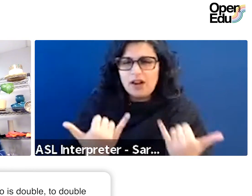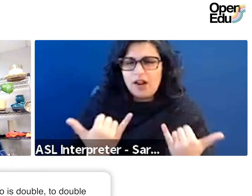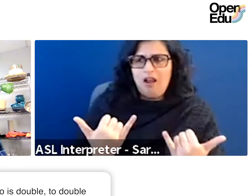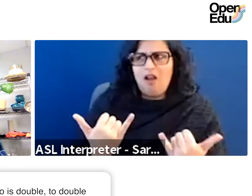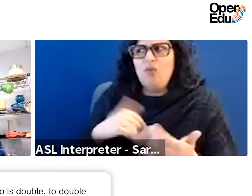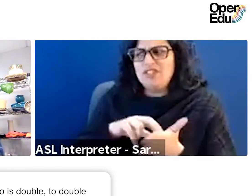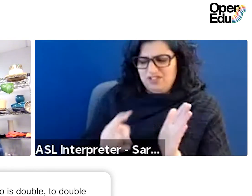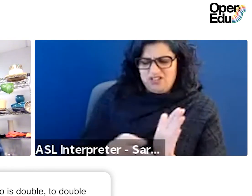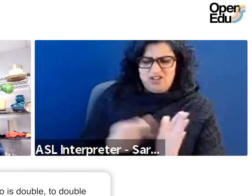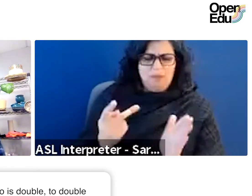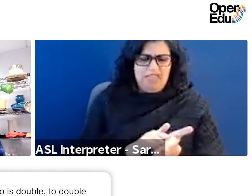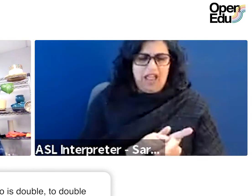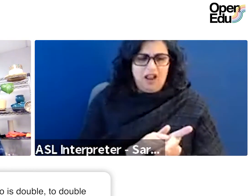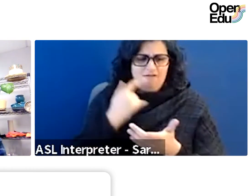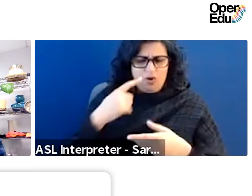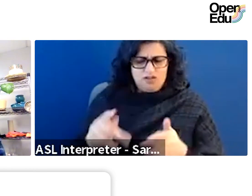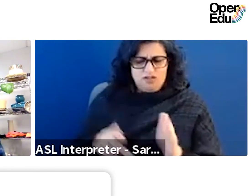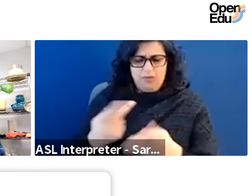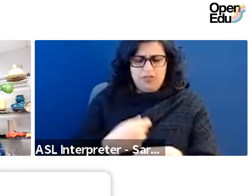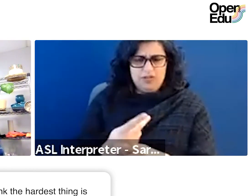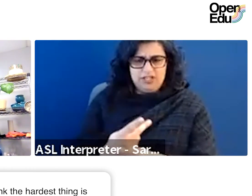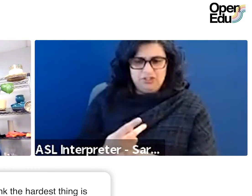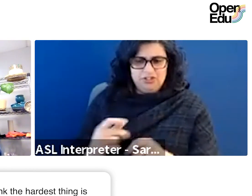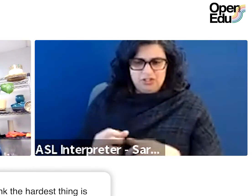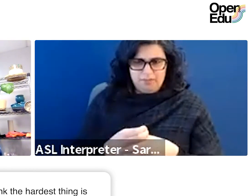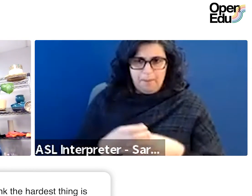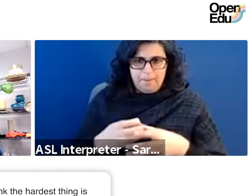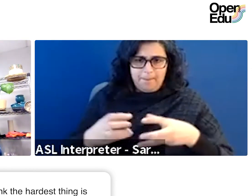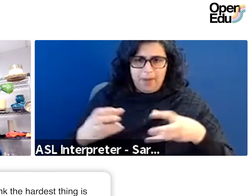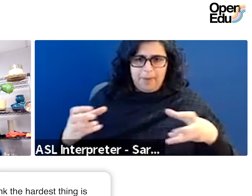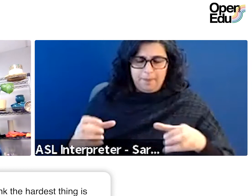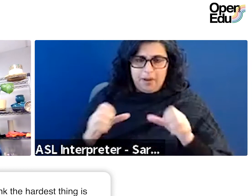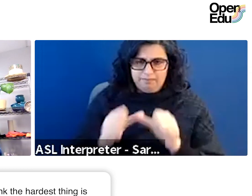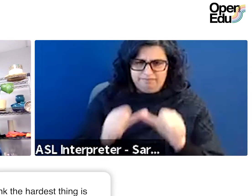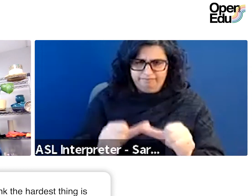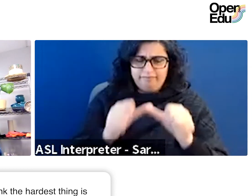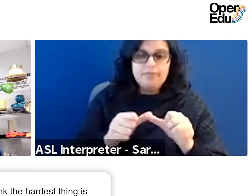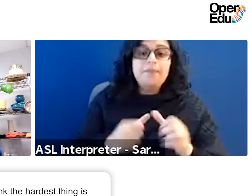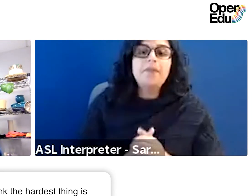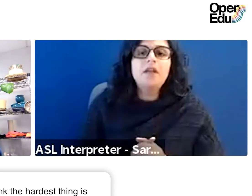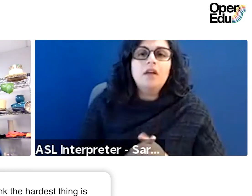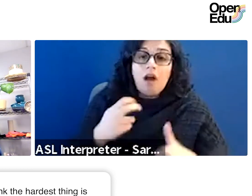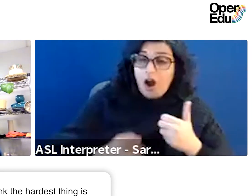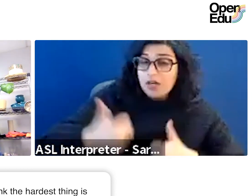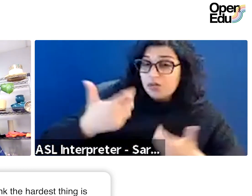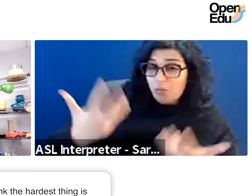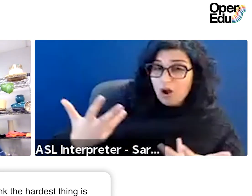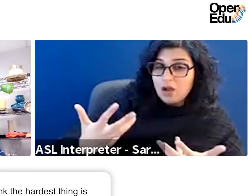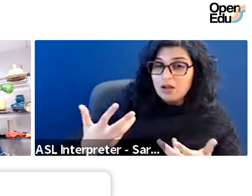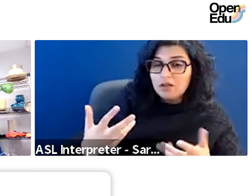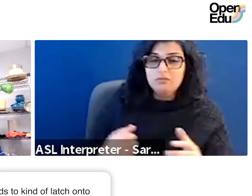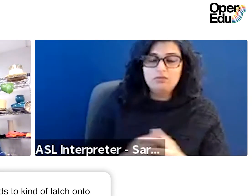is double that production to scale and keep scaling. I think the hardest thing is going to be getting the